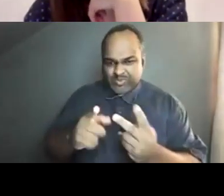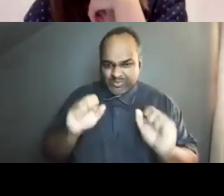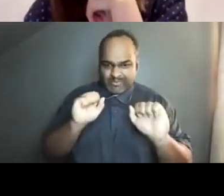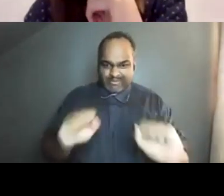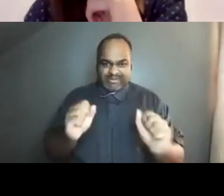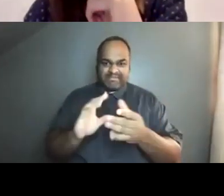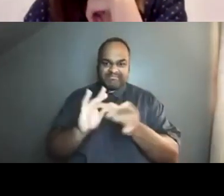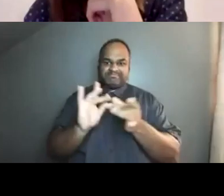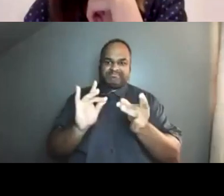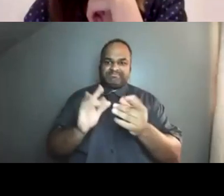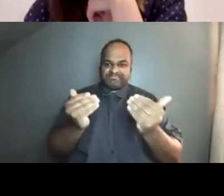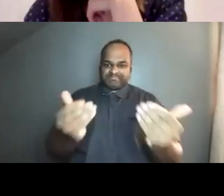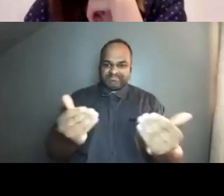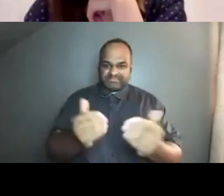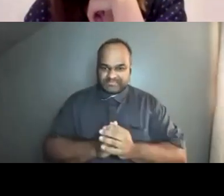go first.